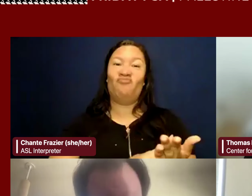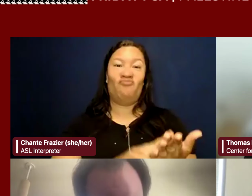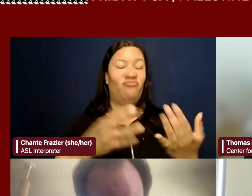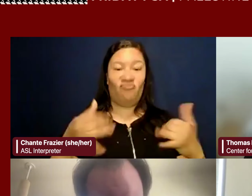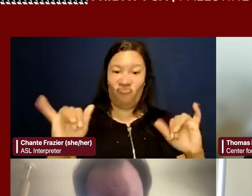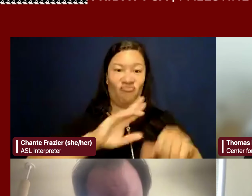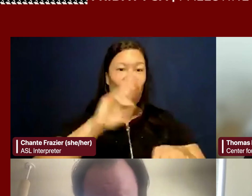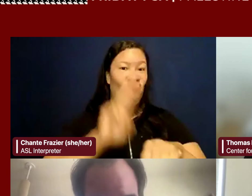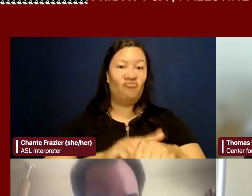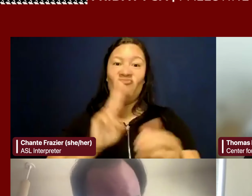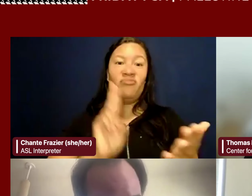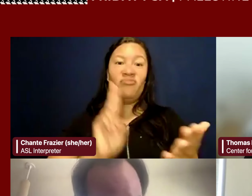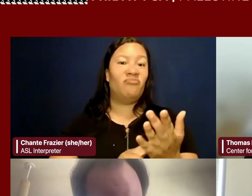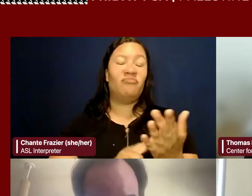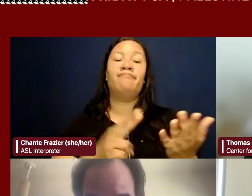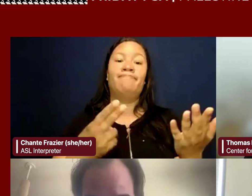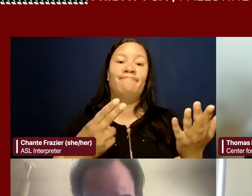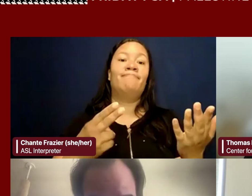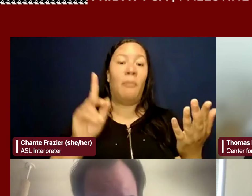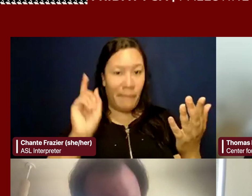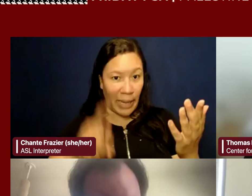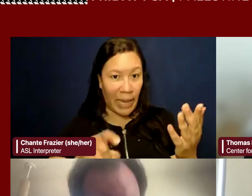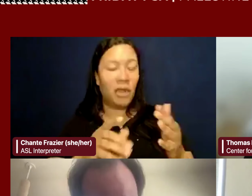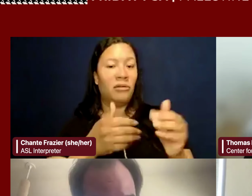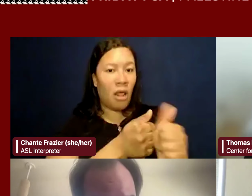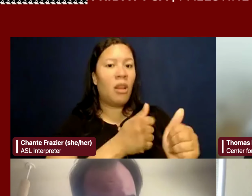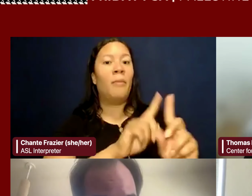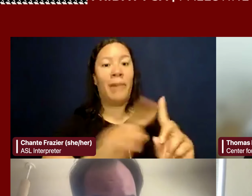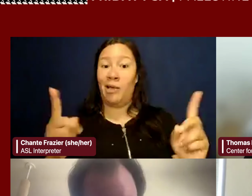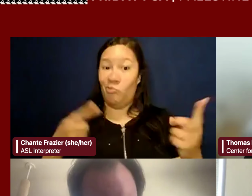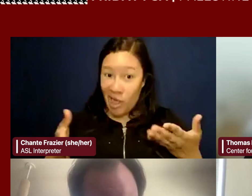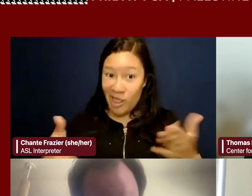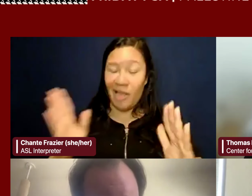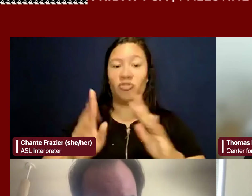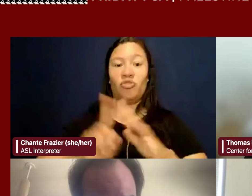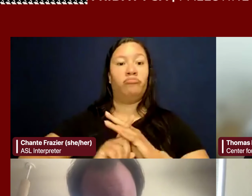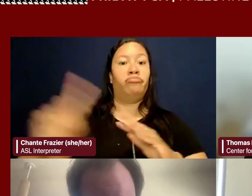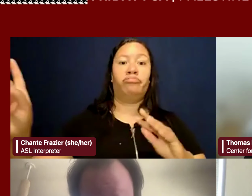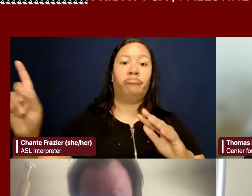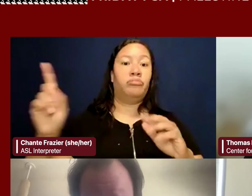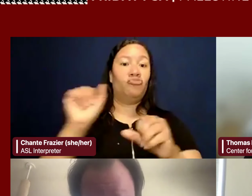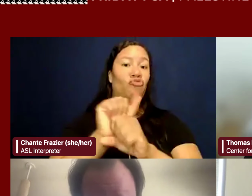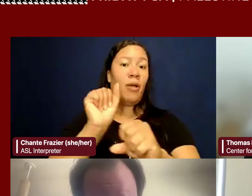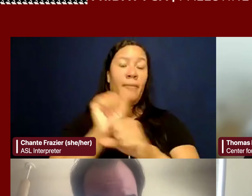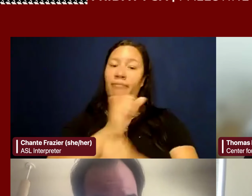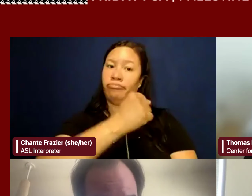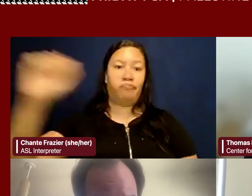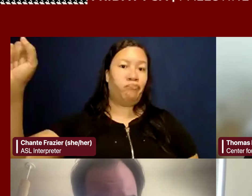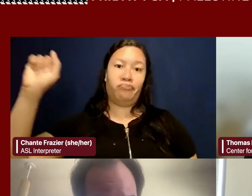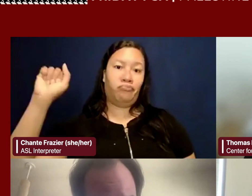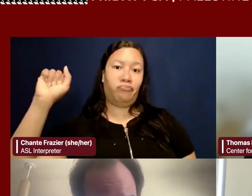normal contractual conditions. This allows us to walk out of the job and strike for